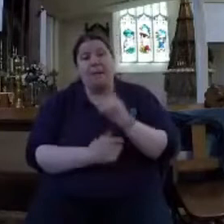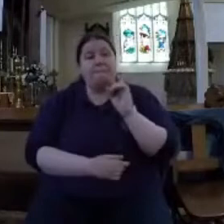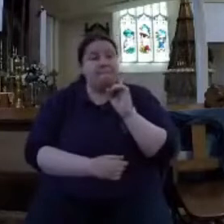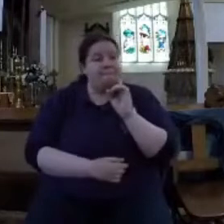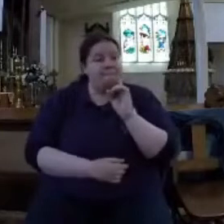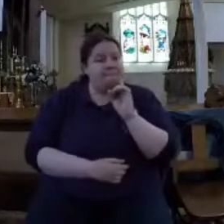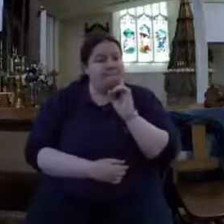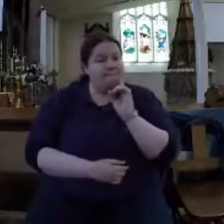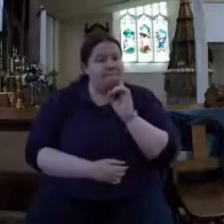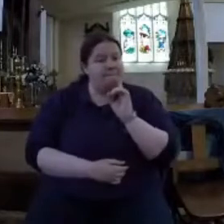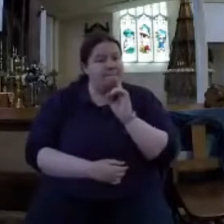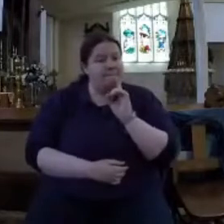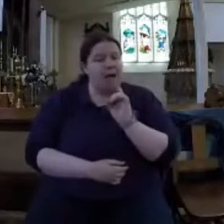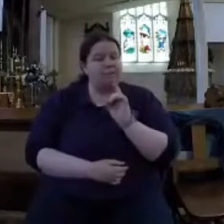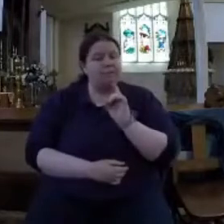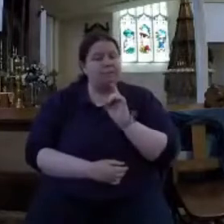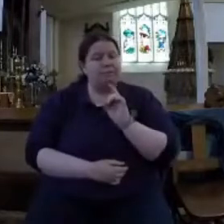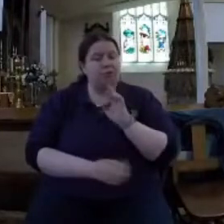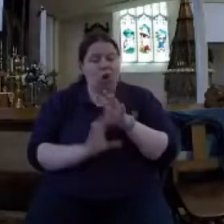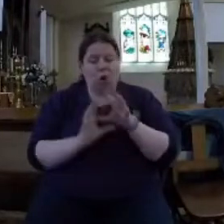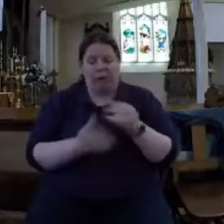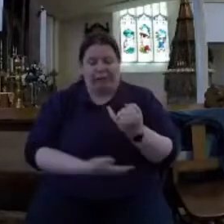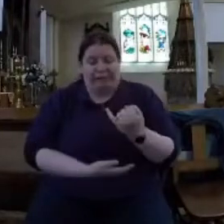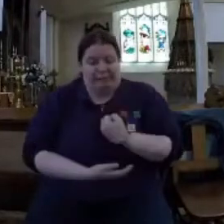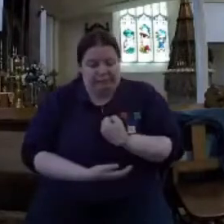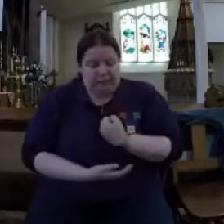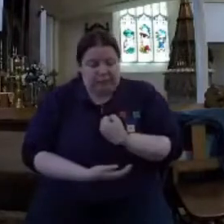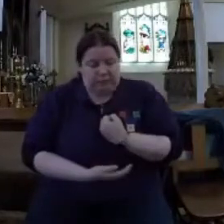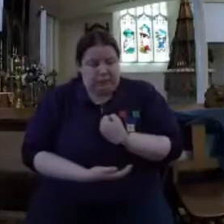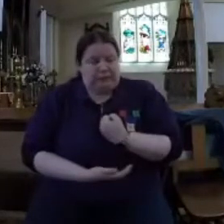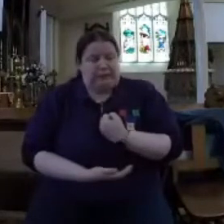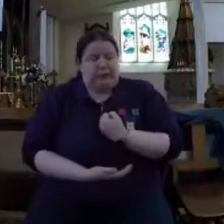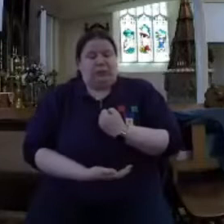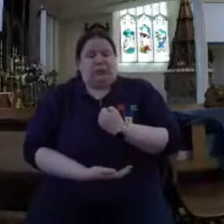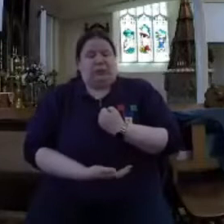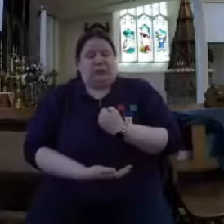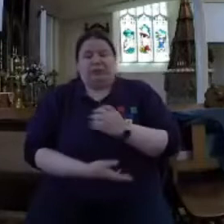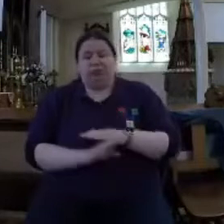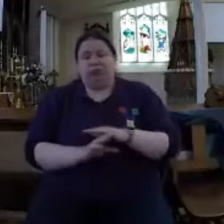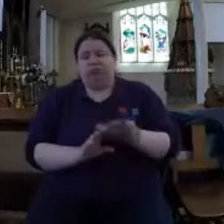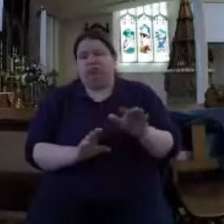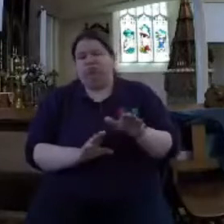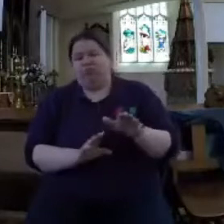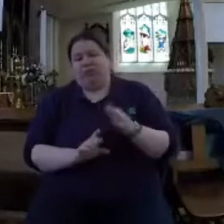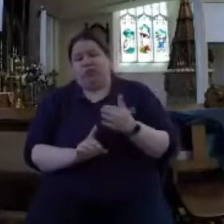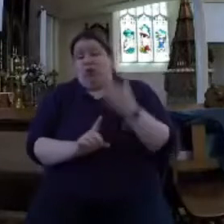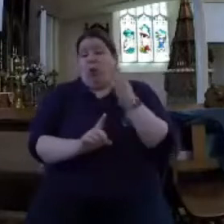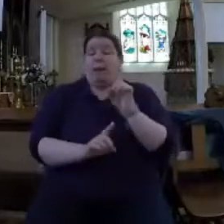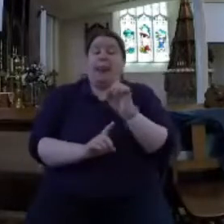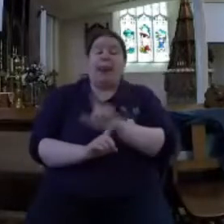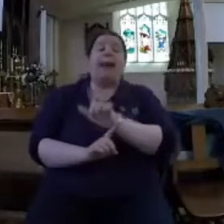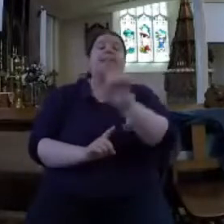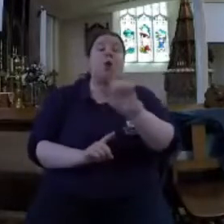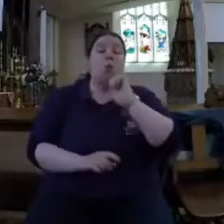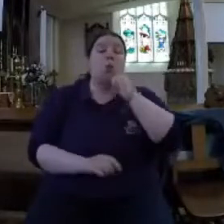But if the insanity of the guilt didn't hit straight away, it certainly would in